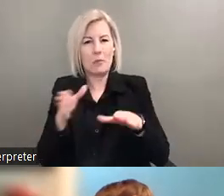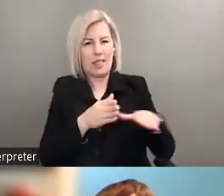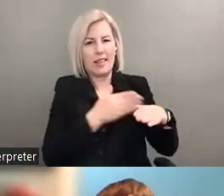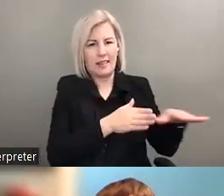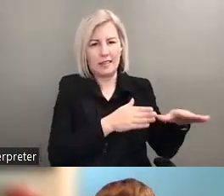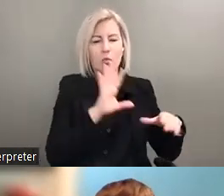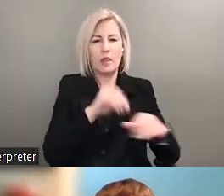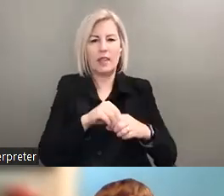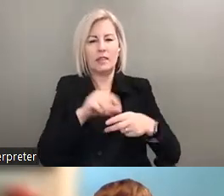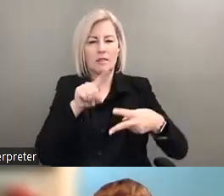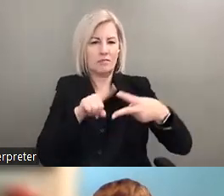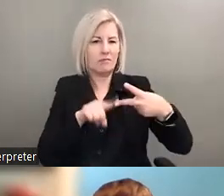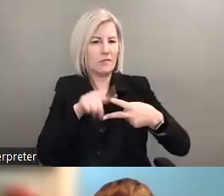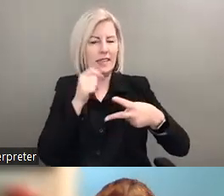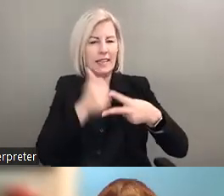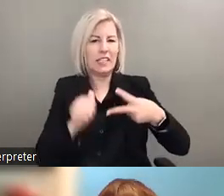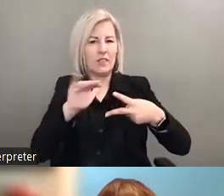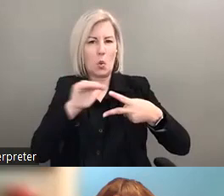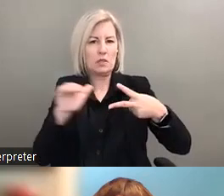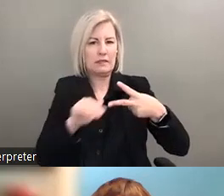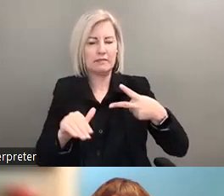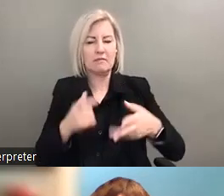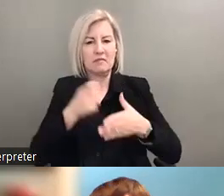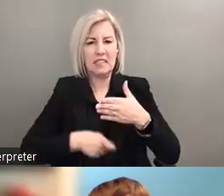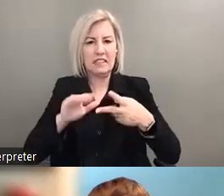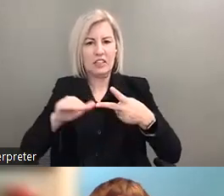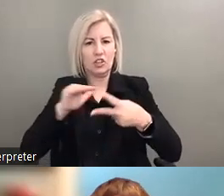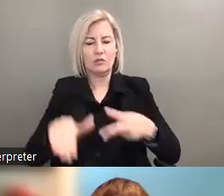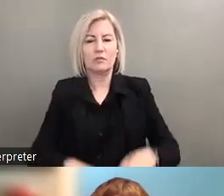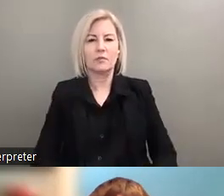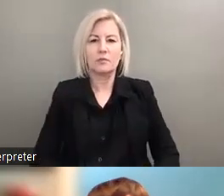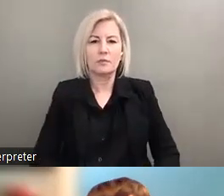tier applicable to the cohort's average fee.